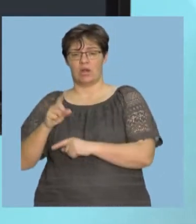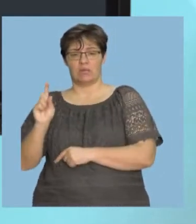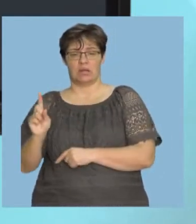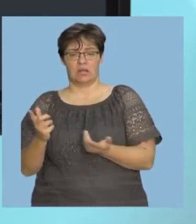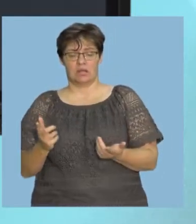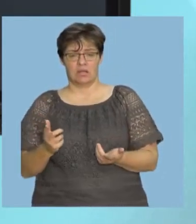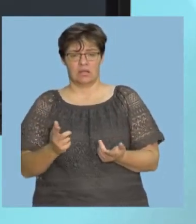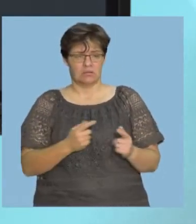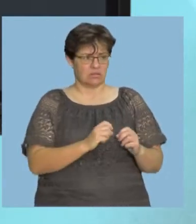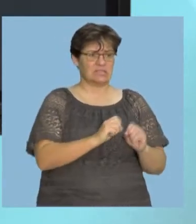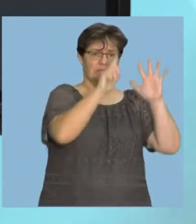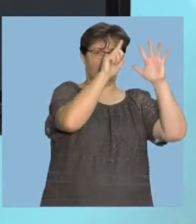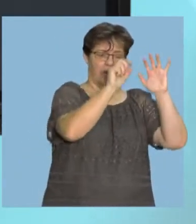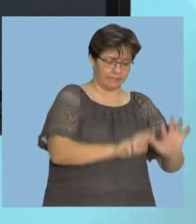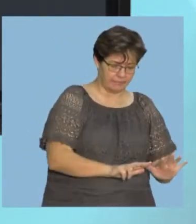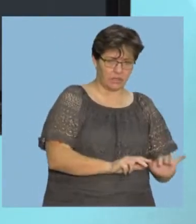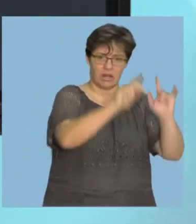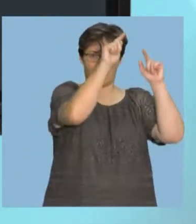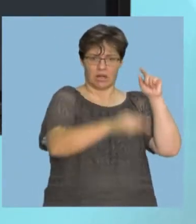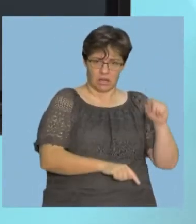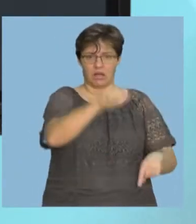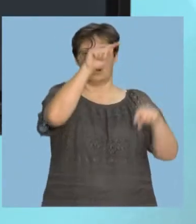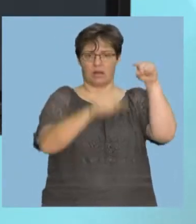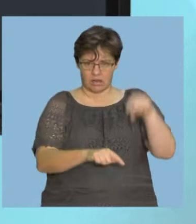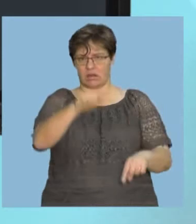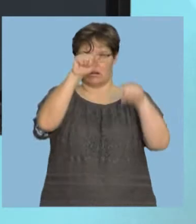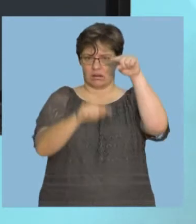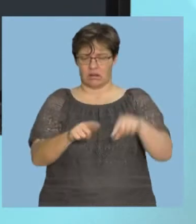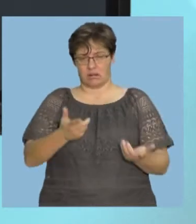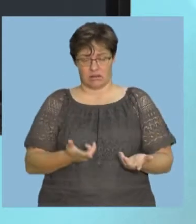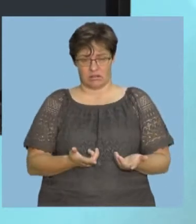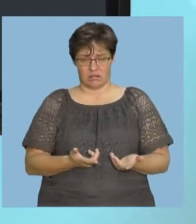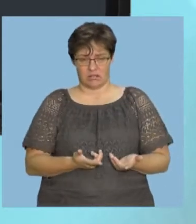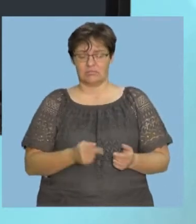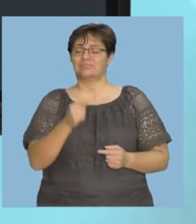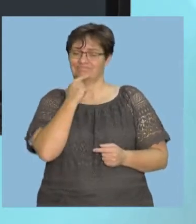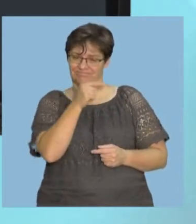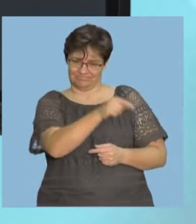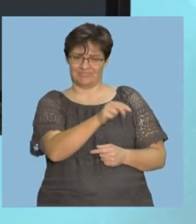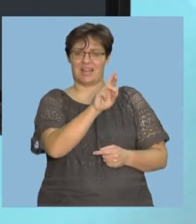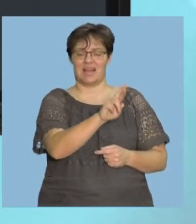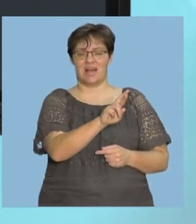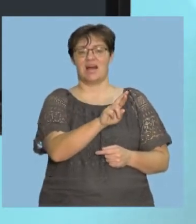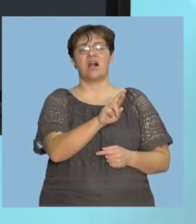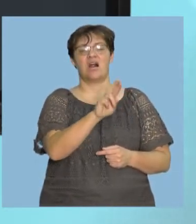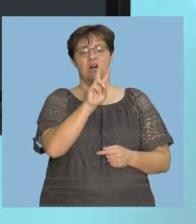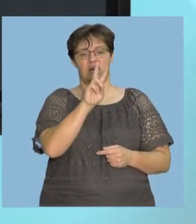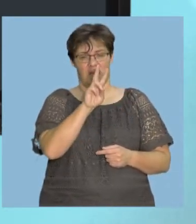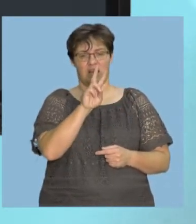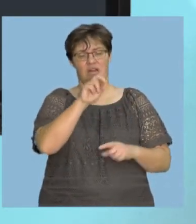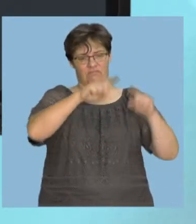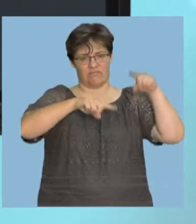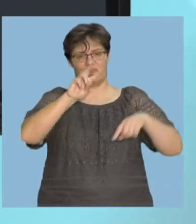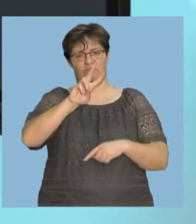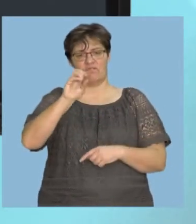17, 18, all the way, and it changes rapidly. We'll say the rand is volatile, okay,